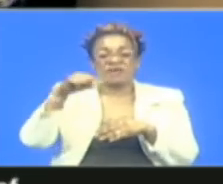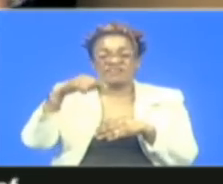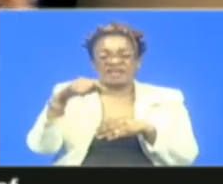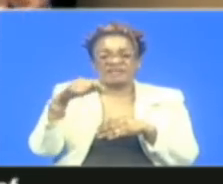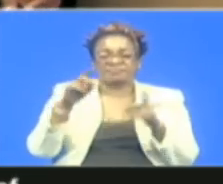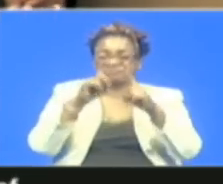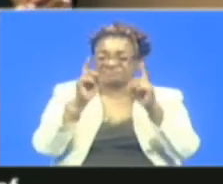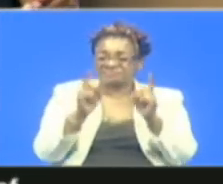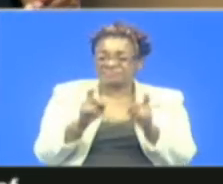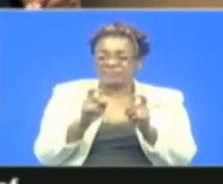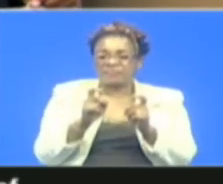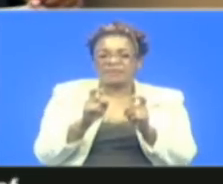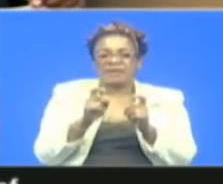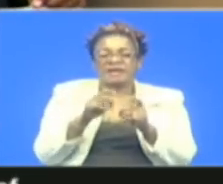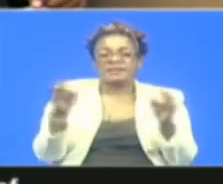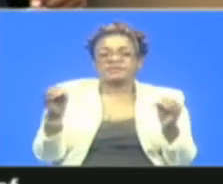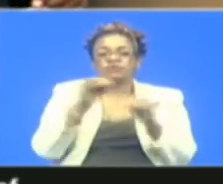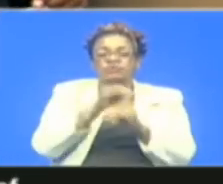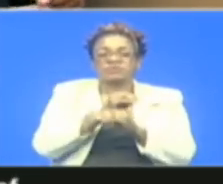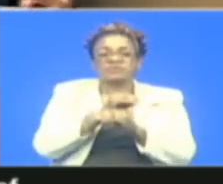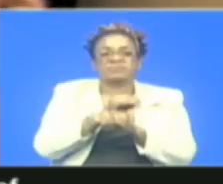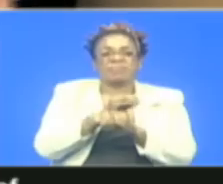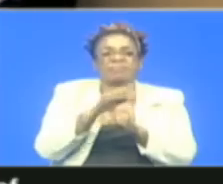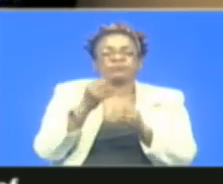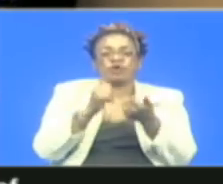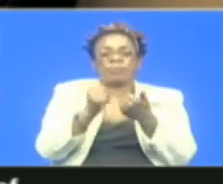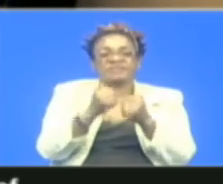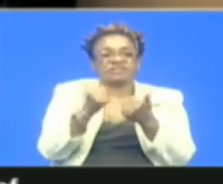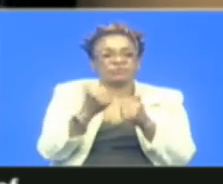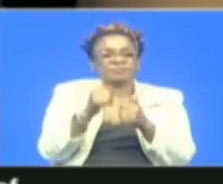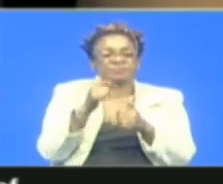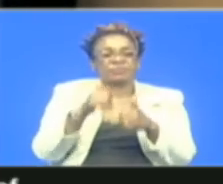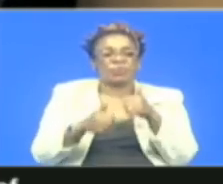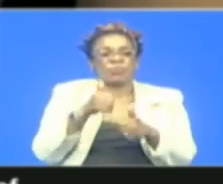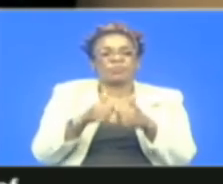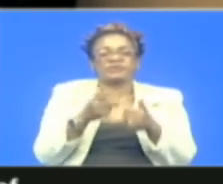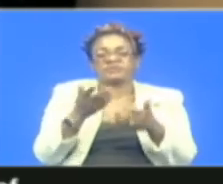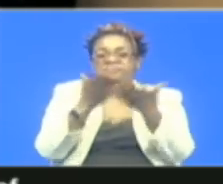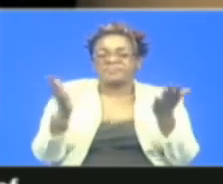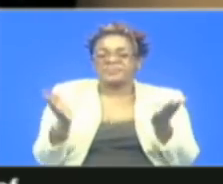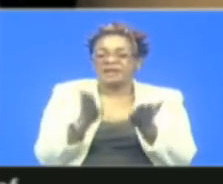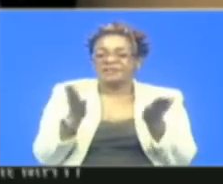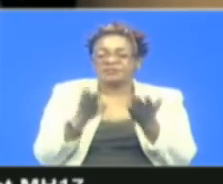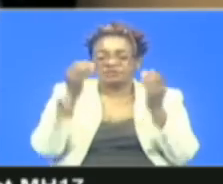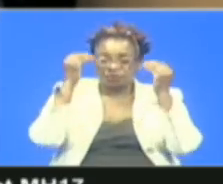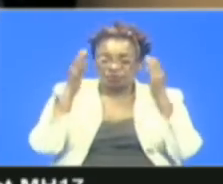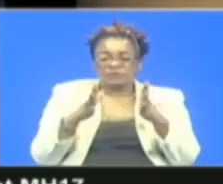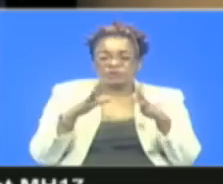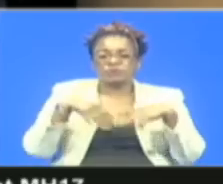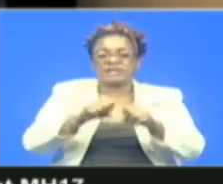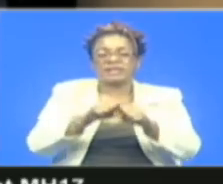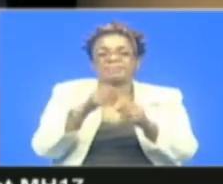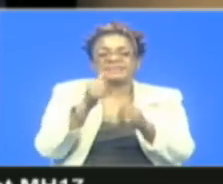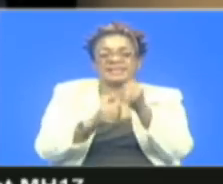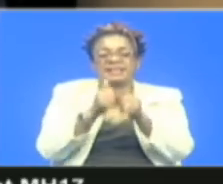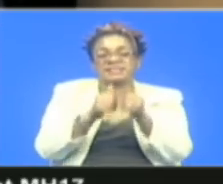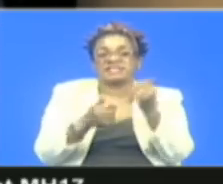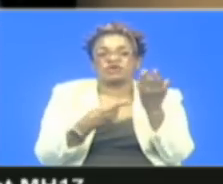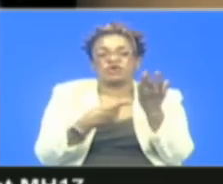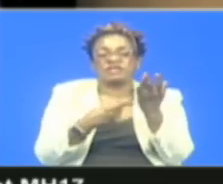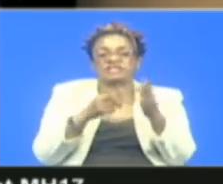the ongoing Interswitch Spark Stem competition, which is geared towards encouraging students to take up science, technology,